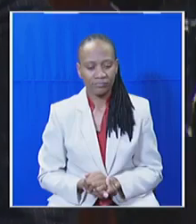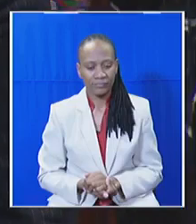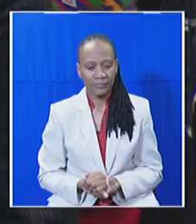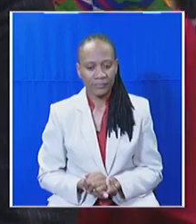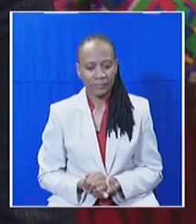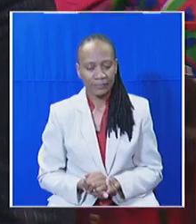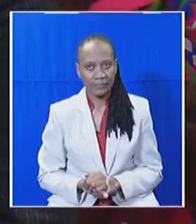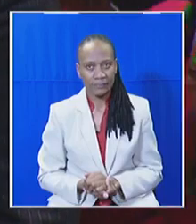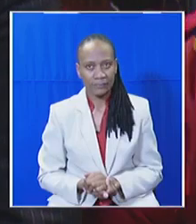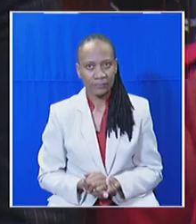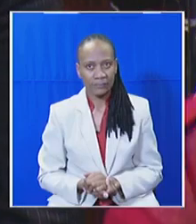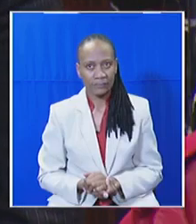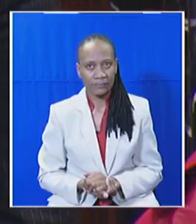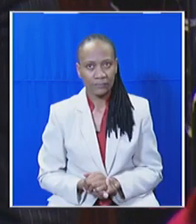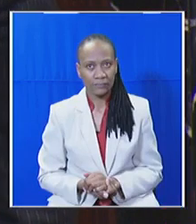since